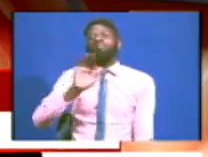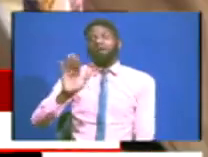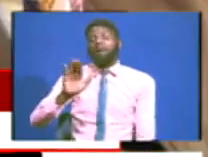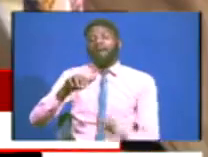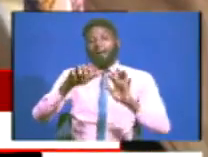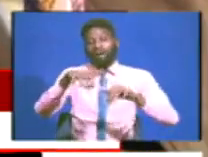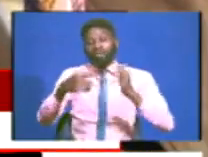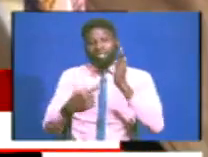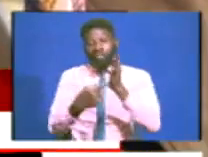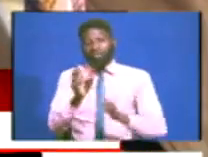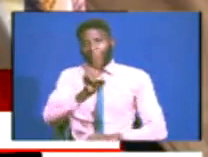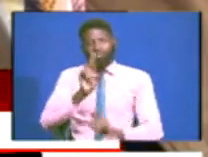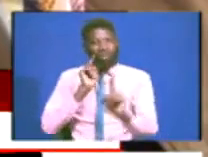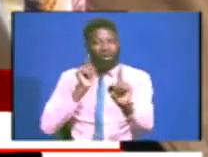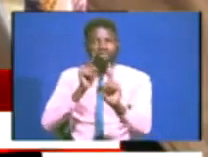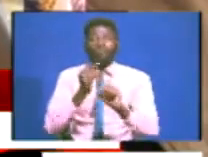production.